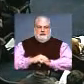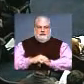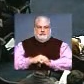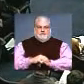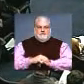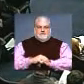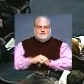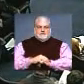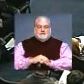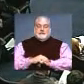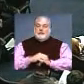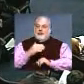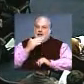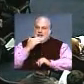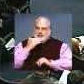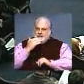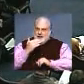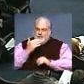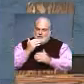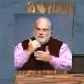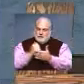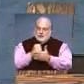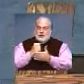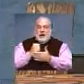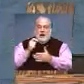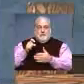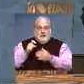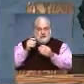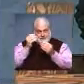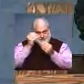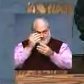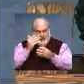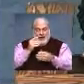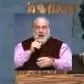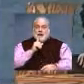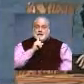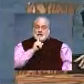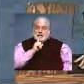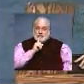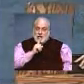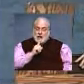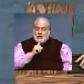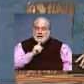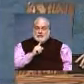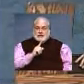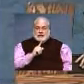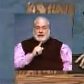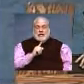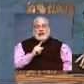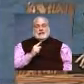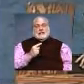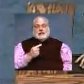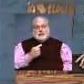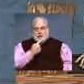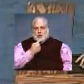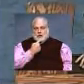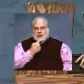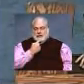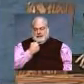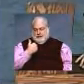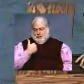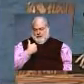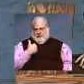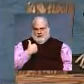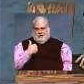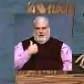Hi. Thank you very much for the opportunity. I have to say that I'm incredibly disappointed in the previous vote. I'm not sure what